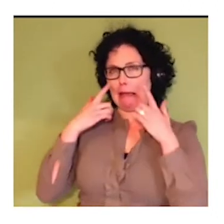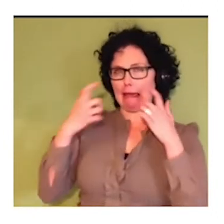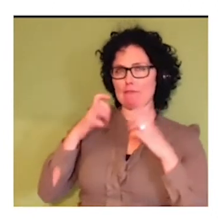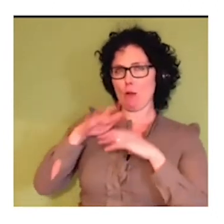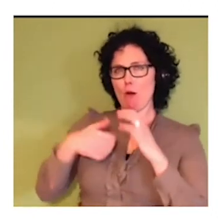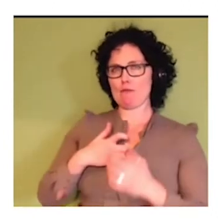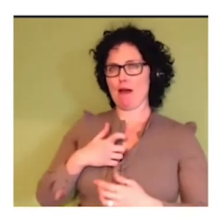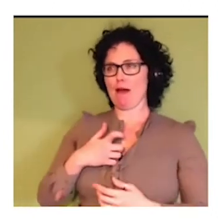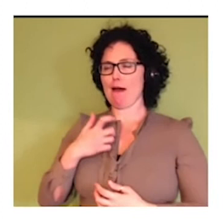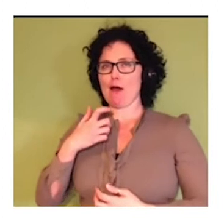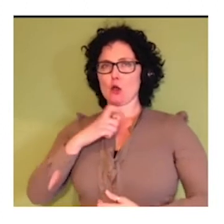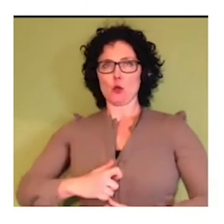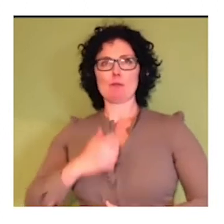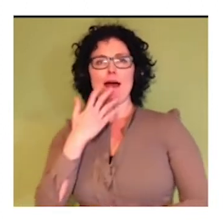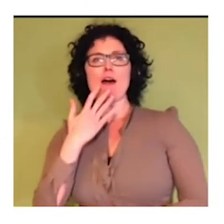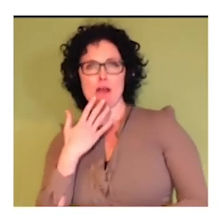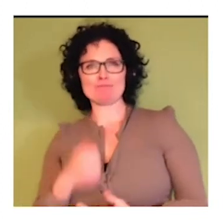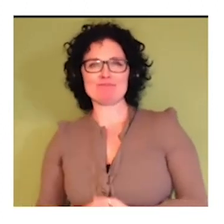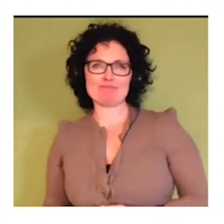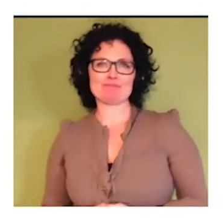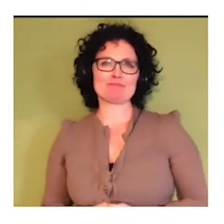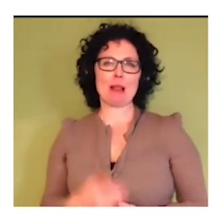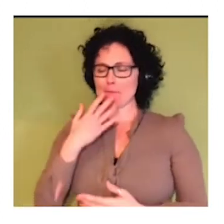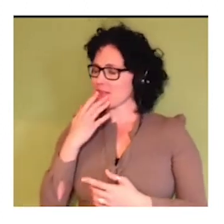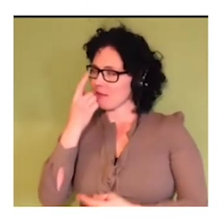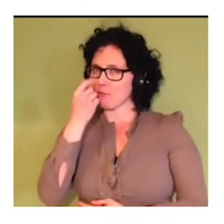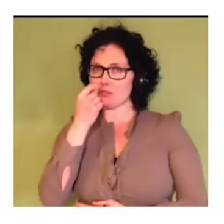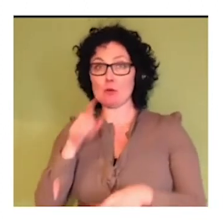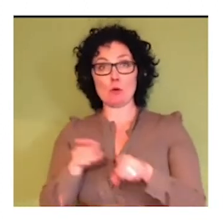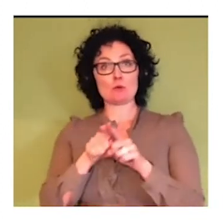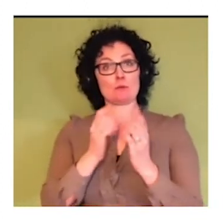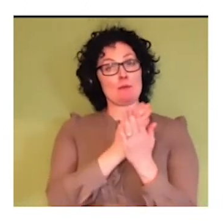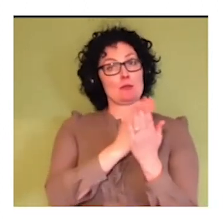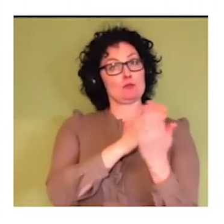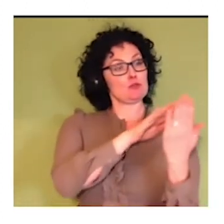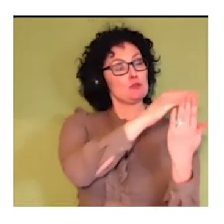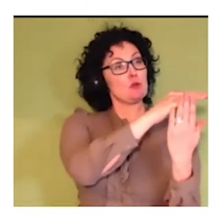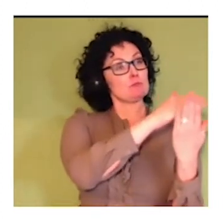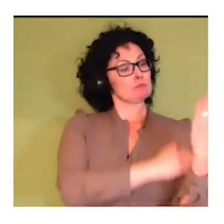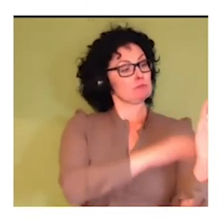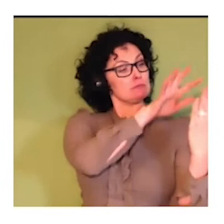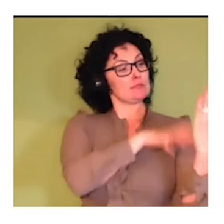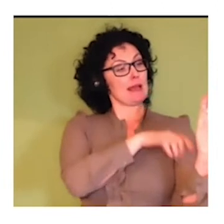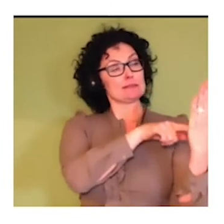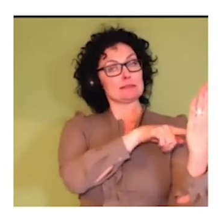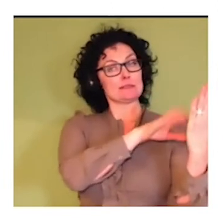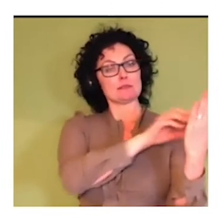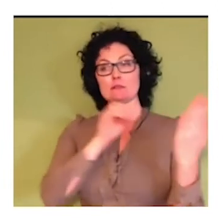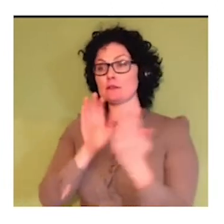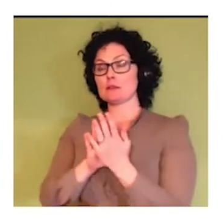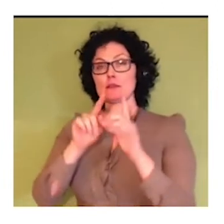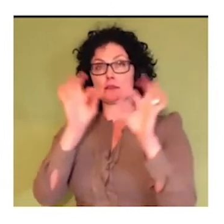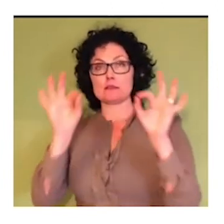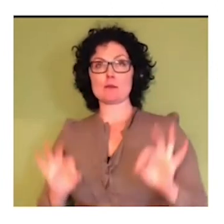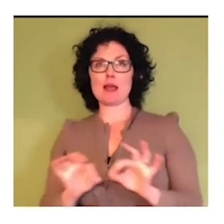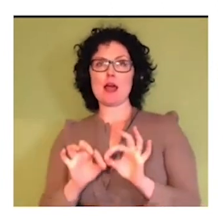also got to make sure that the standard text that you might be having in the template, such as terms and conditions,